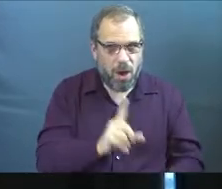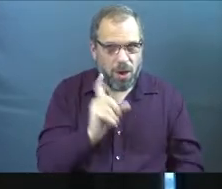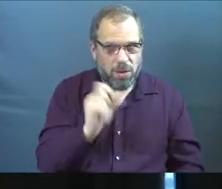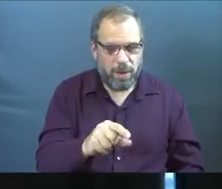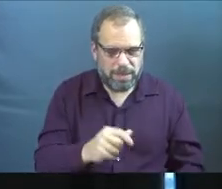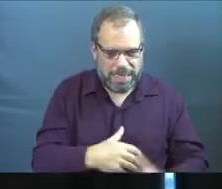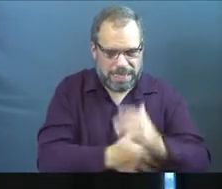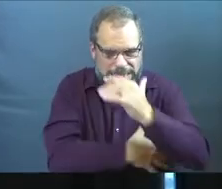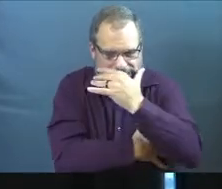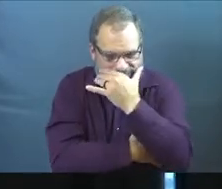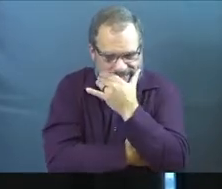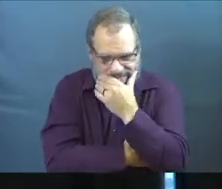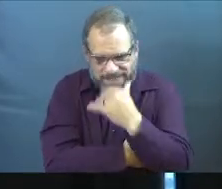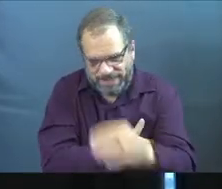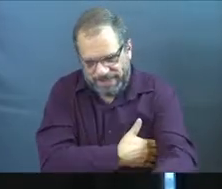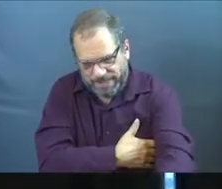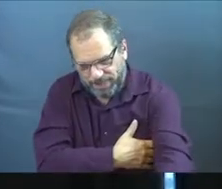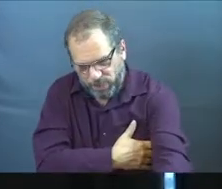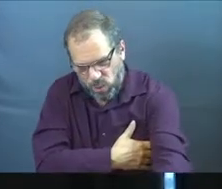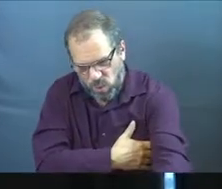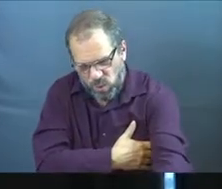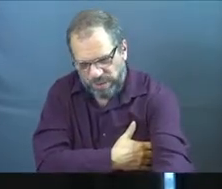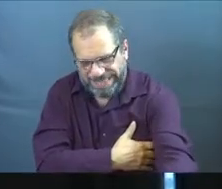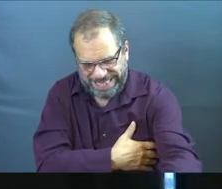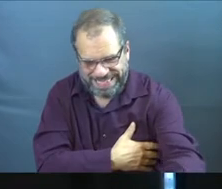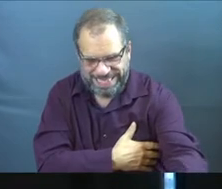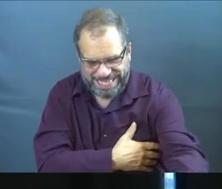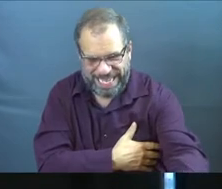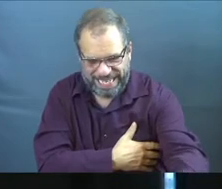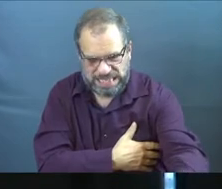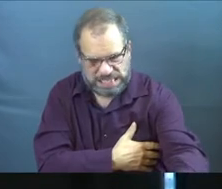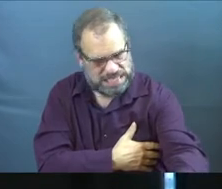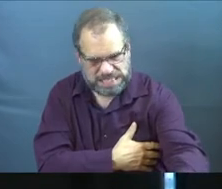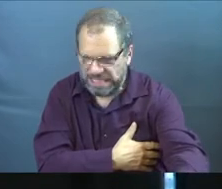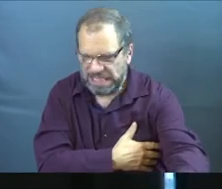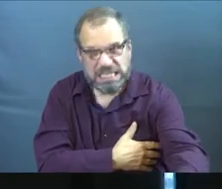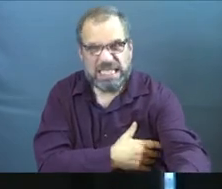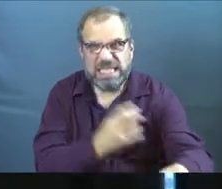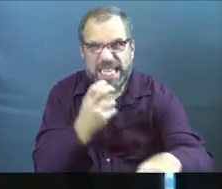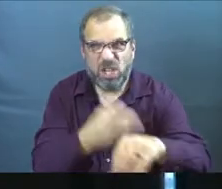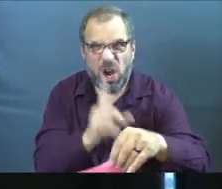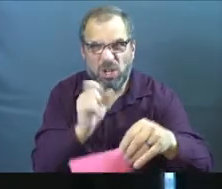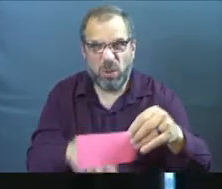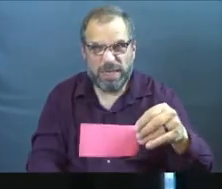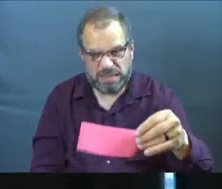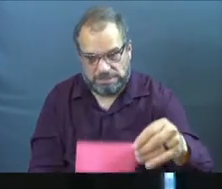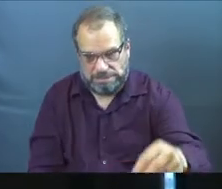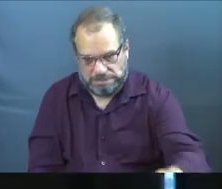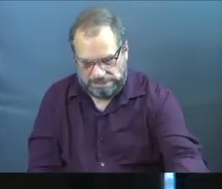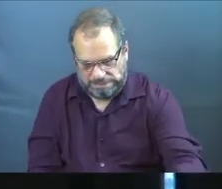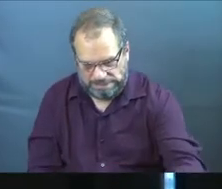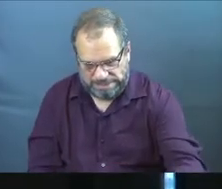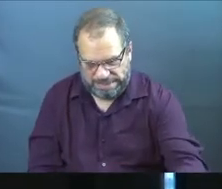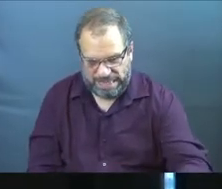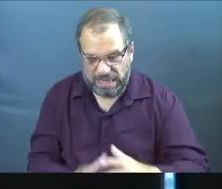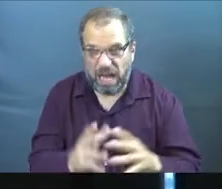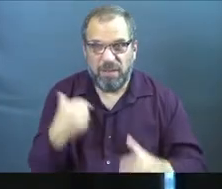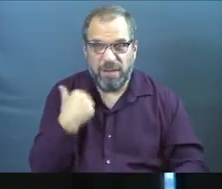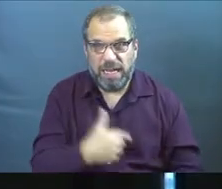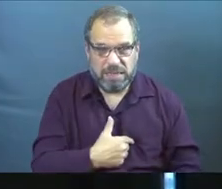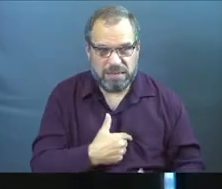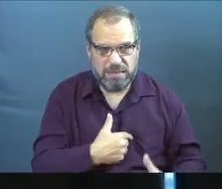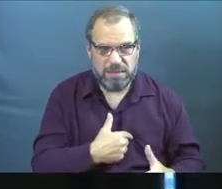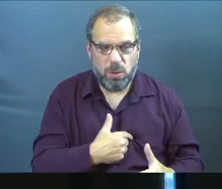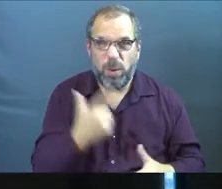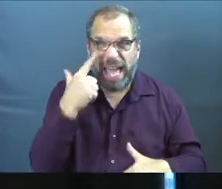When I read that, I was like, whew, I feel that. I don't know about you guys, but I think if we're being honest, I think that's a question that's on the heart of a lot of us way